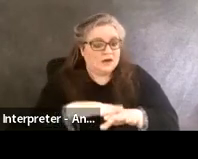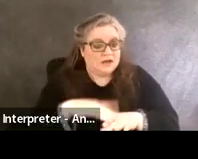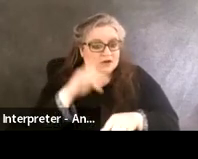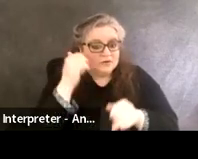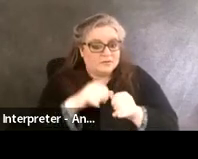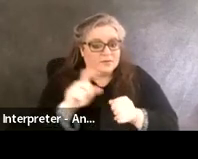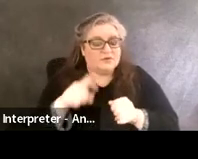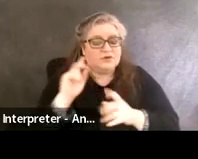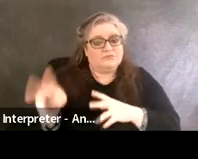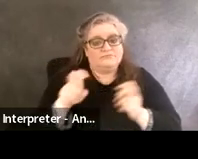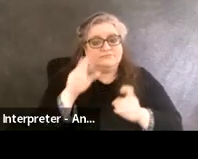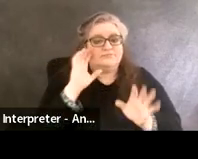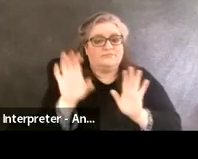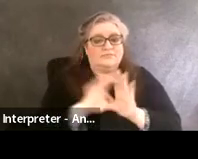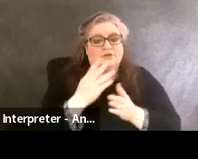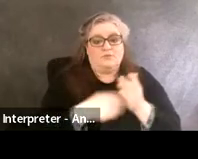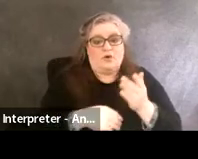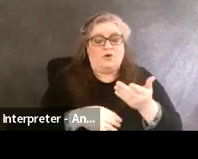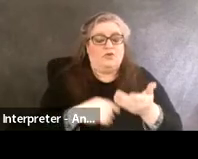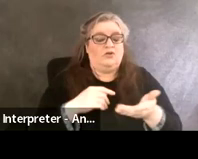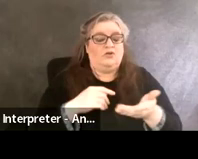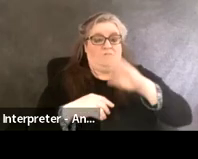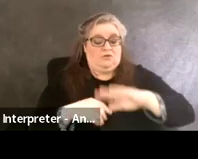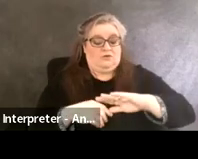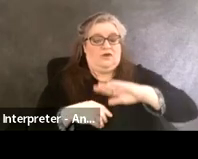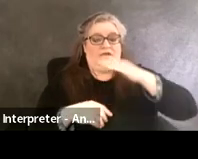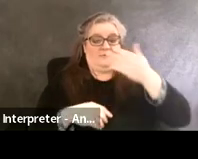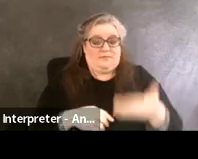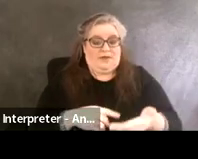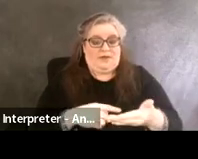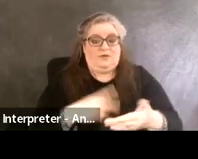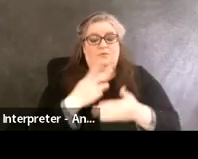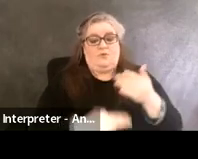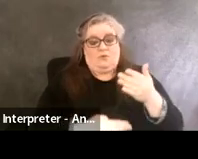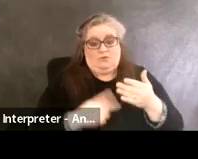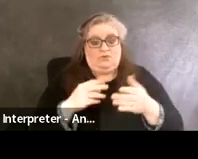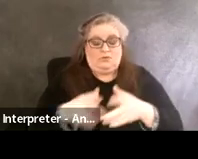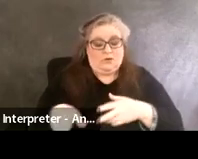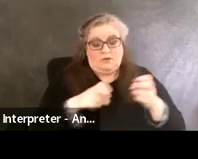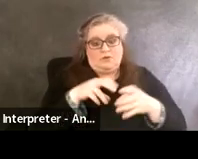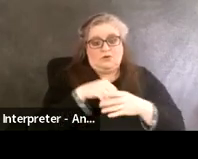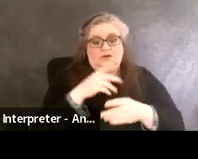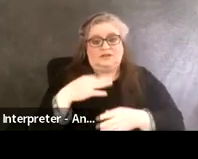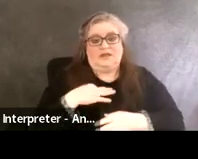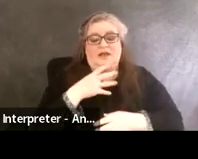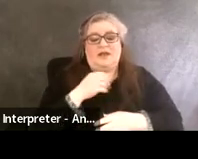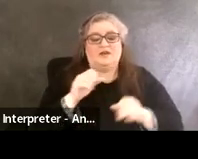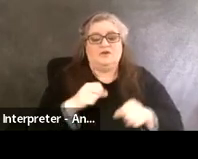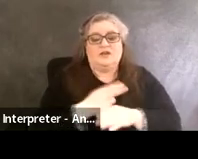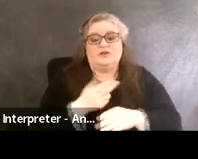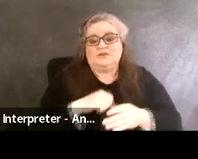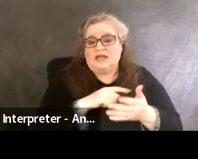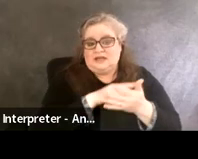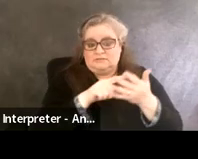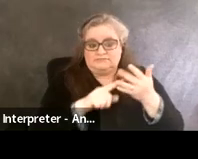going to need to upload a picture of both the front and the back of the ID into the application. And you can use any of